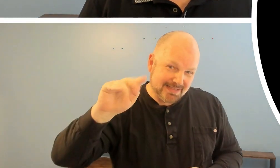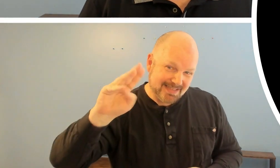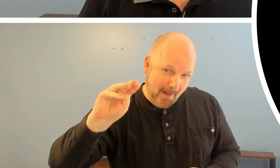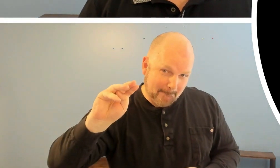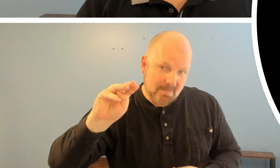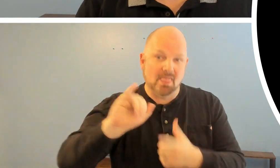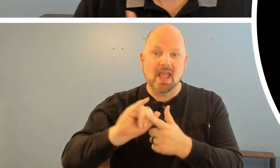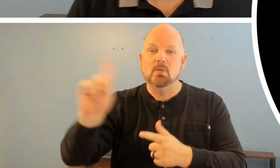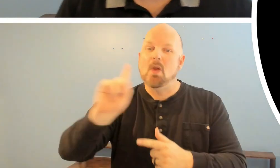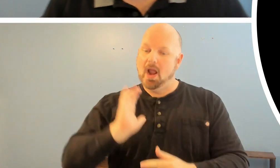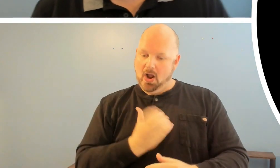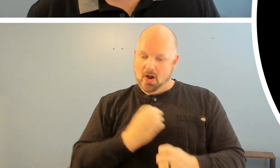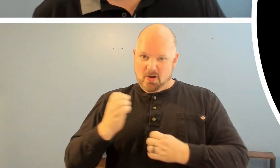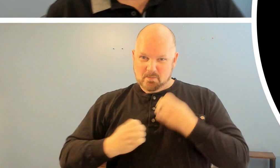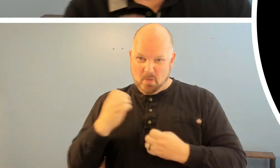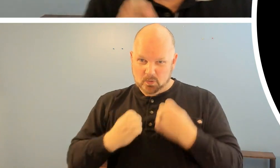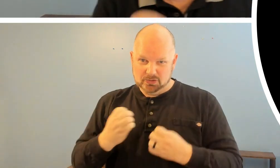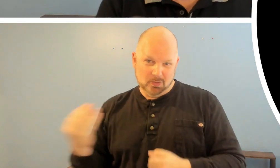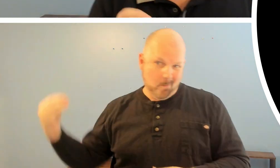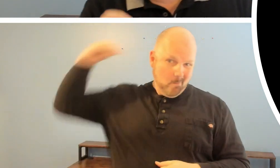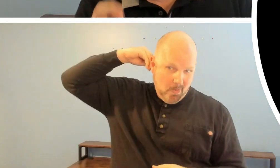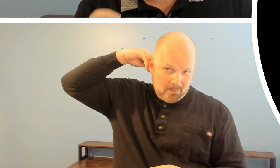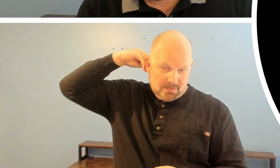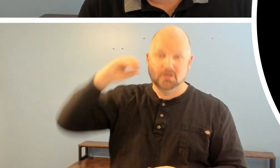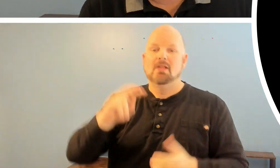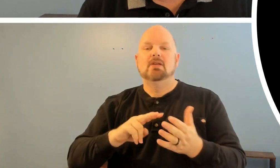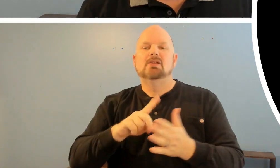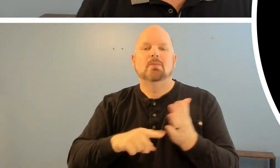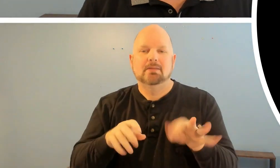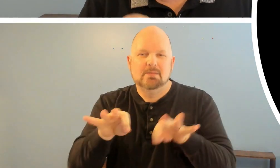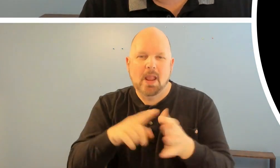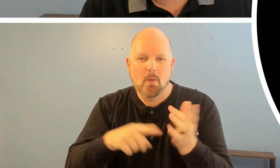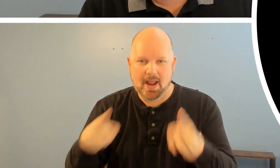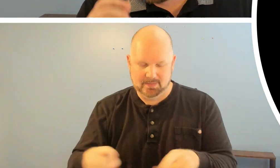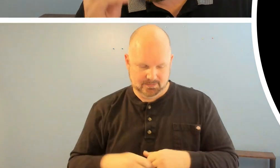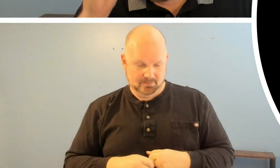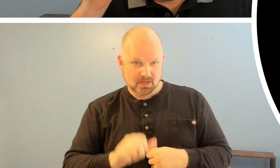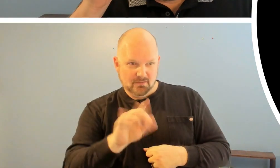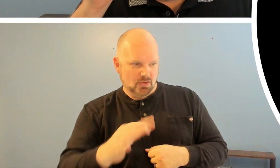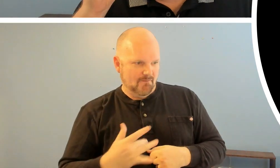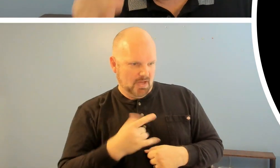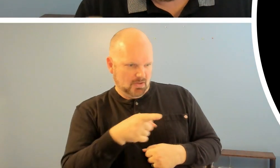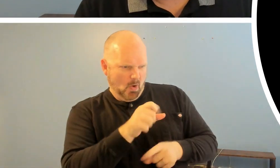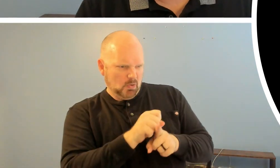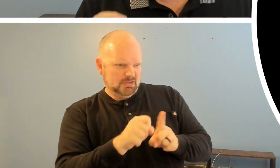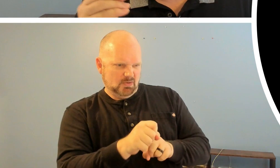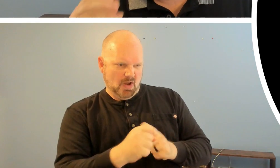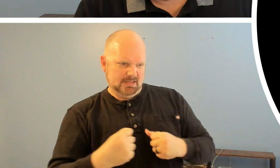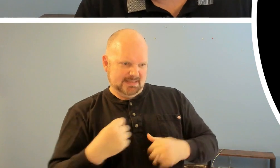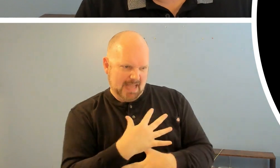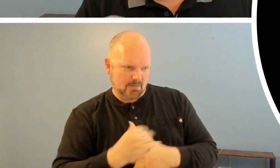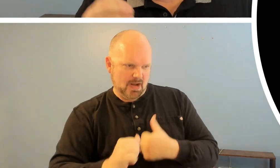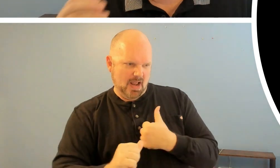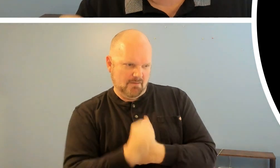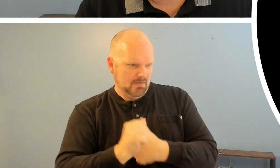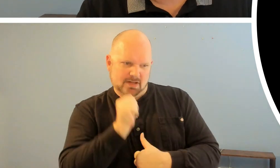live. So here's what happens. When you perceive a situation that you perceive it as threatening,